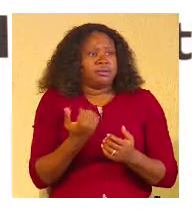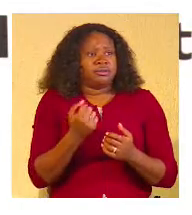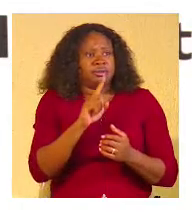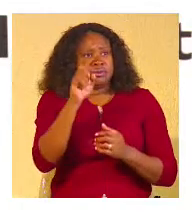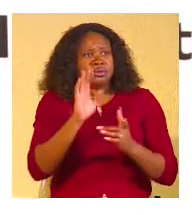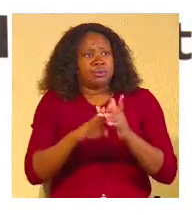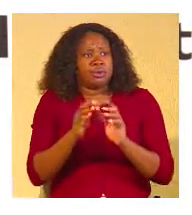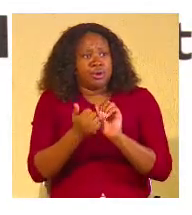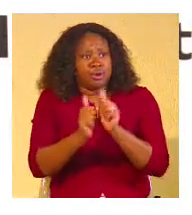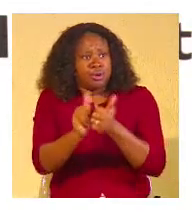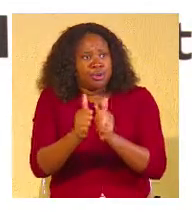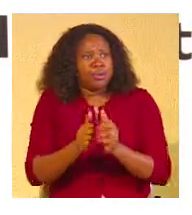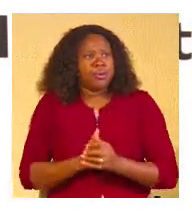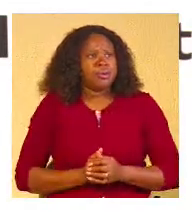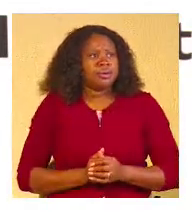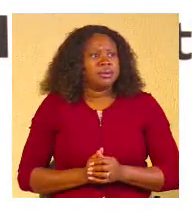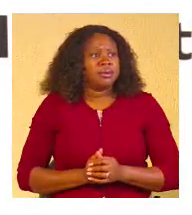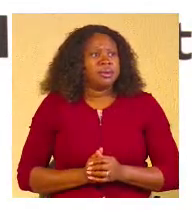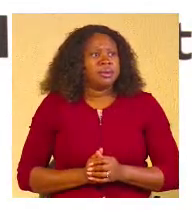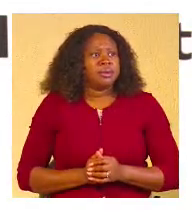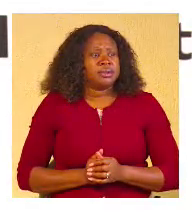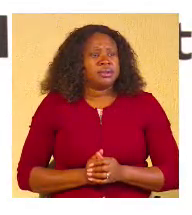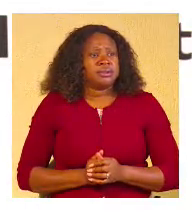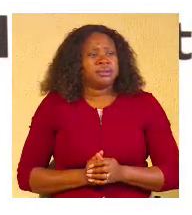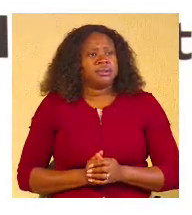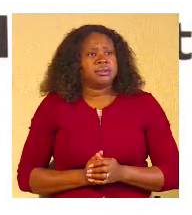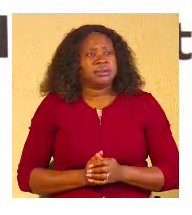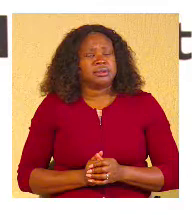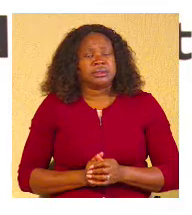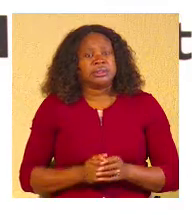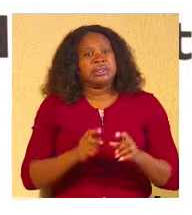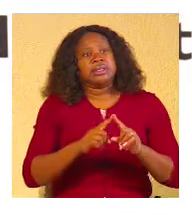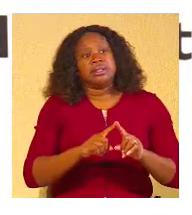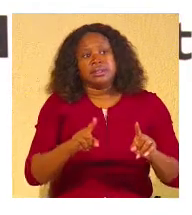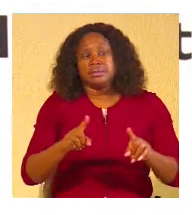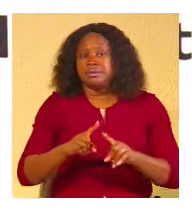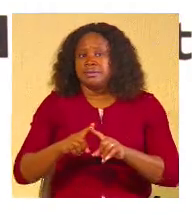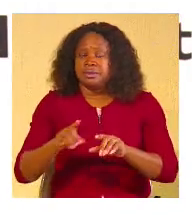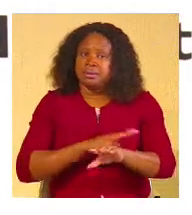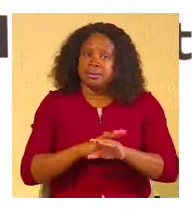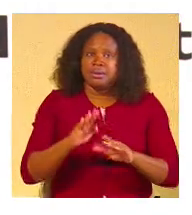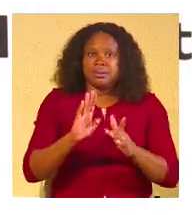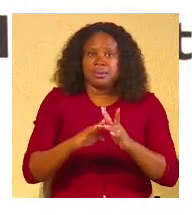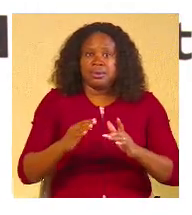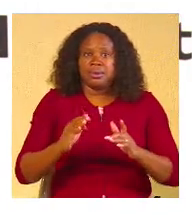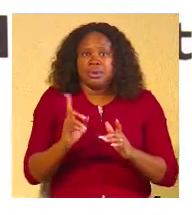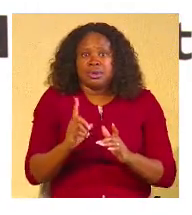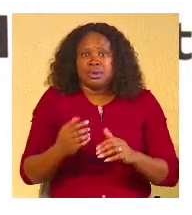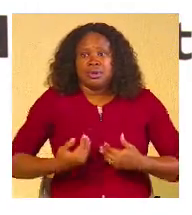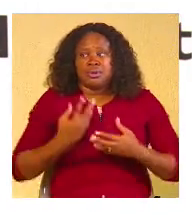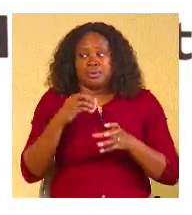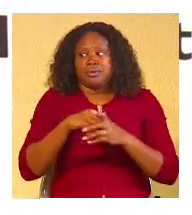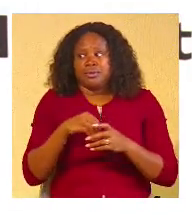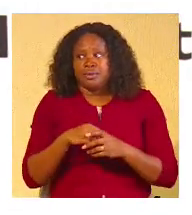sport. So different aspects to what the youth are involved in. And also here I